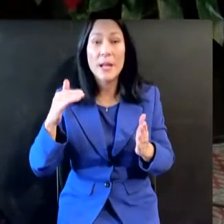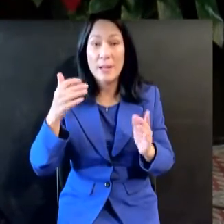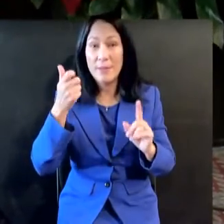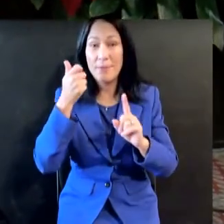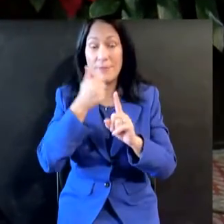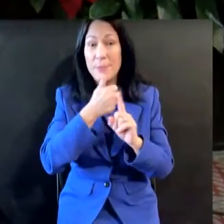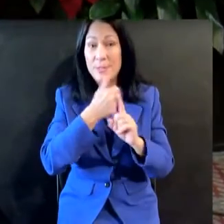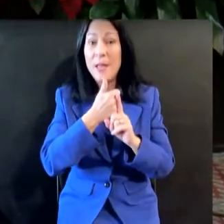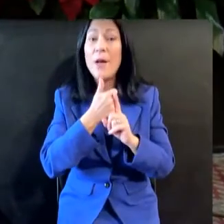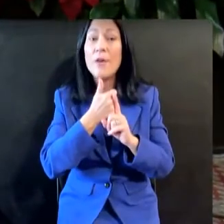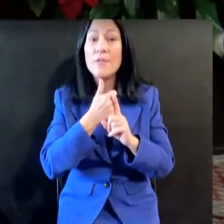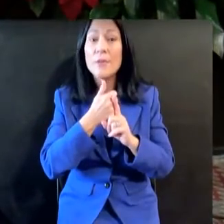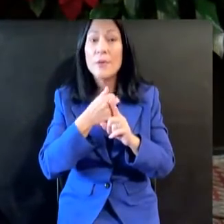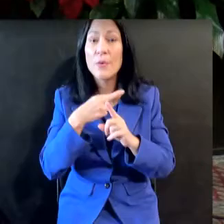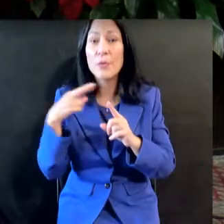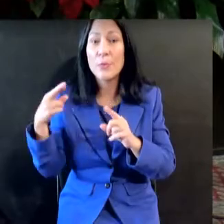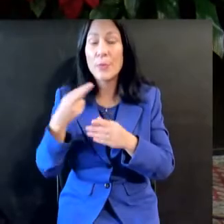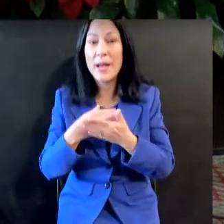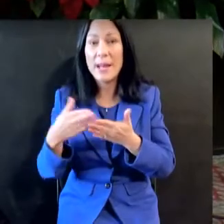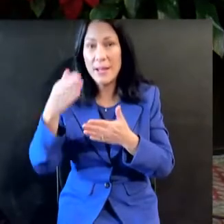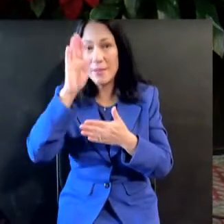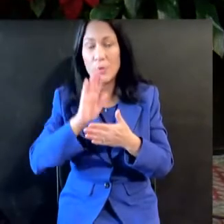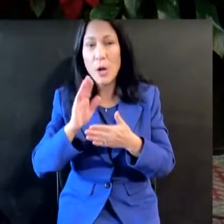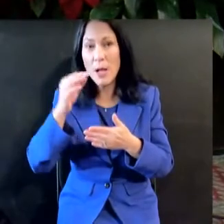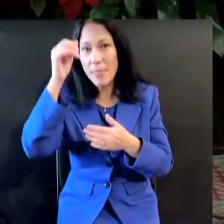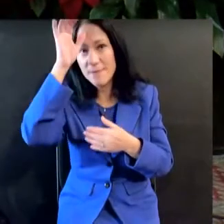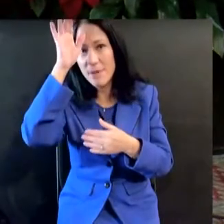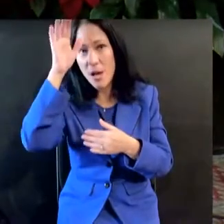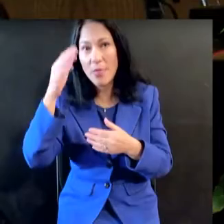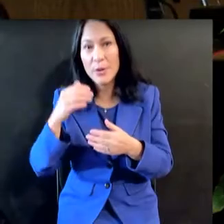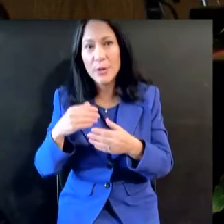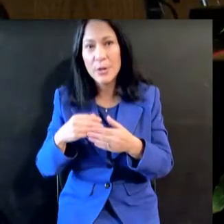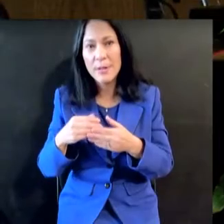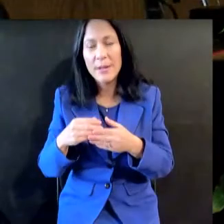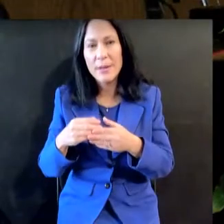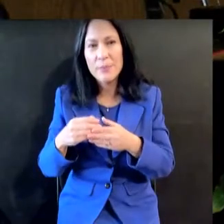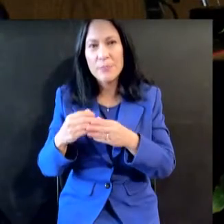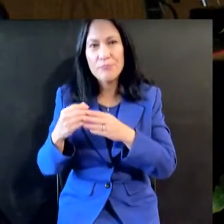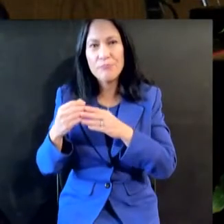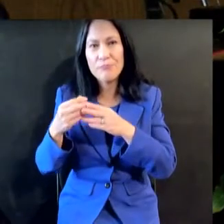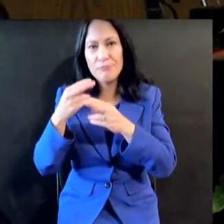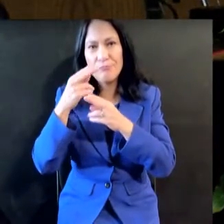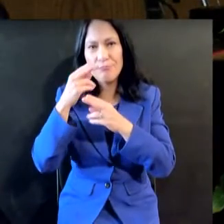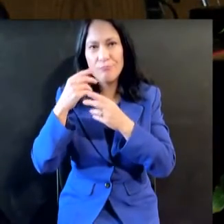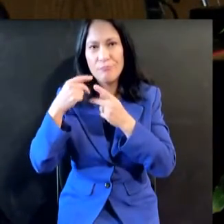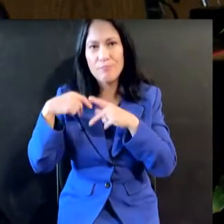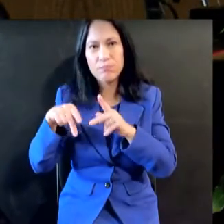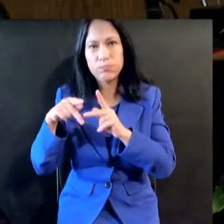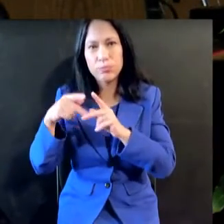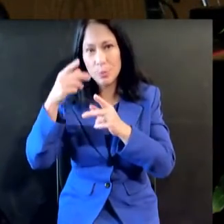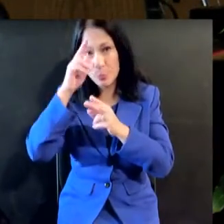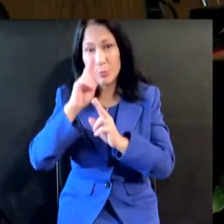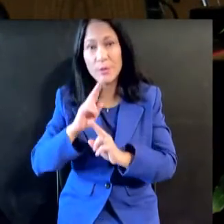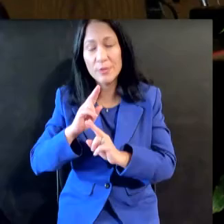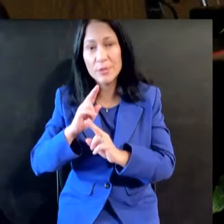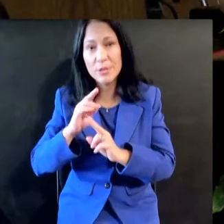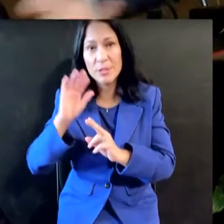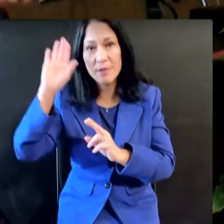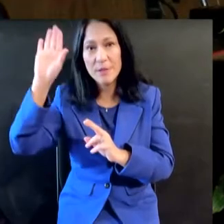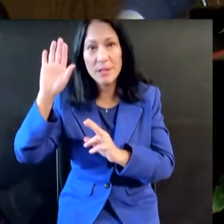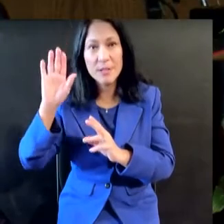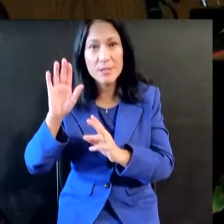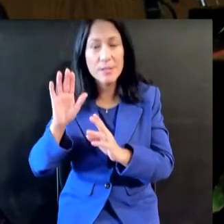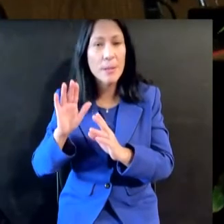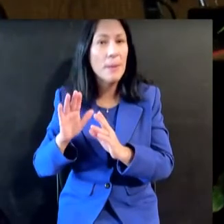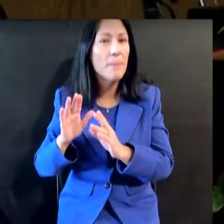at the right hand of God the Father, who he was in all of his privileges, of his divinity, that thing that he let go of in humility, that he